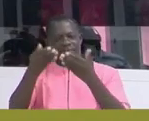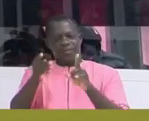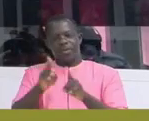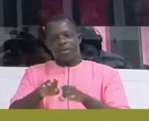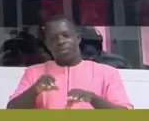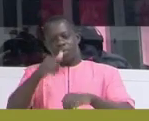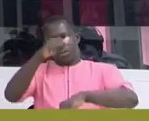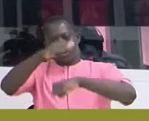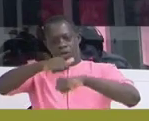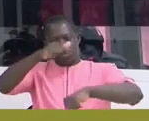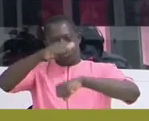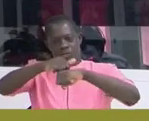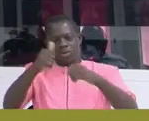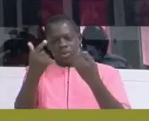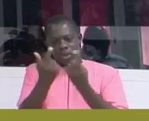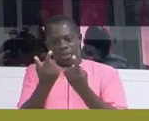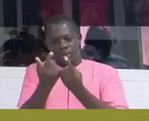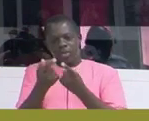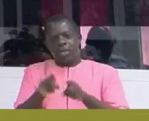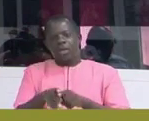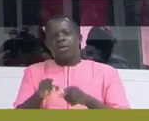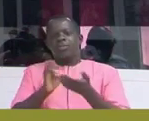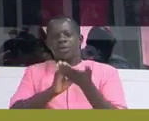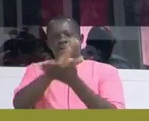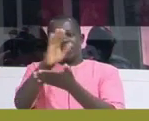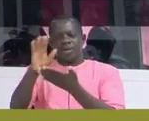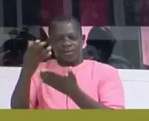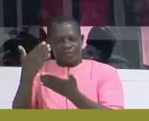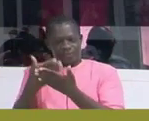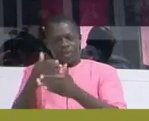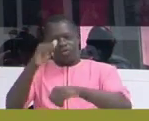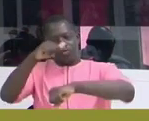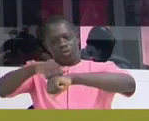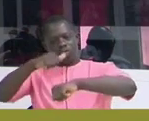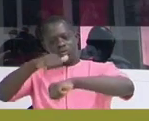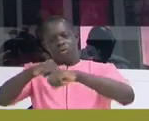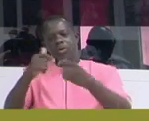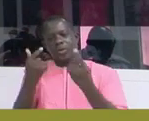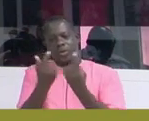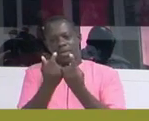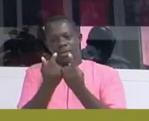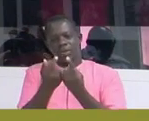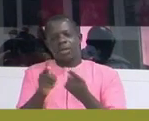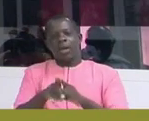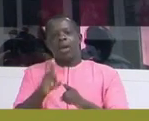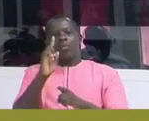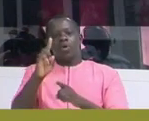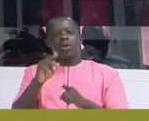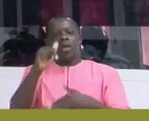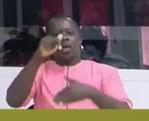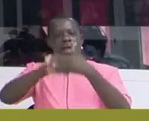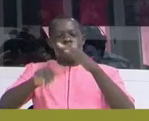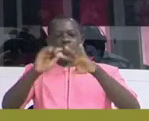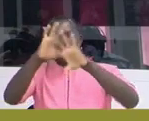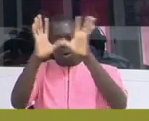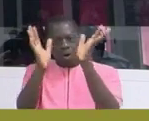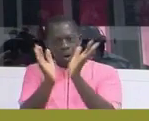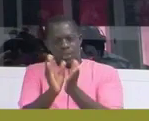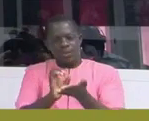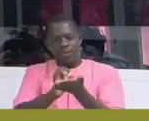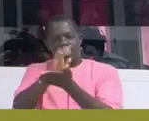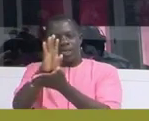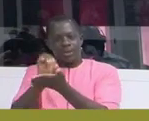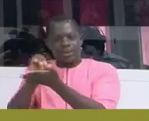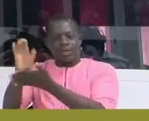please. After we supplied the gravel and completed the supply